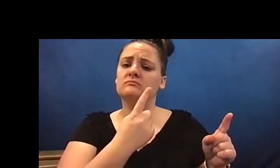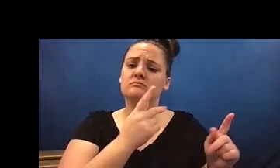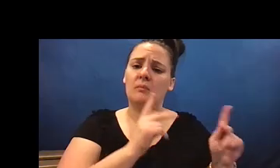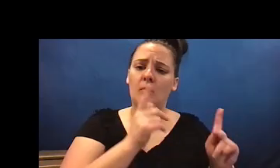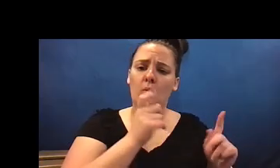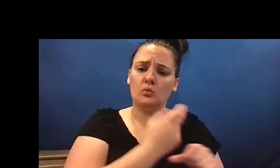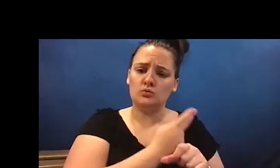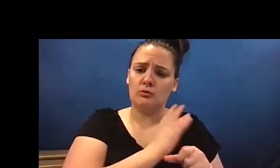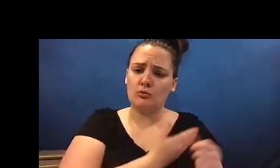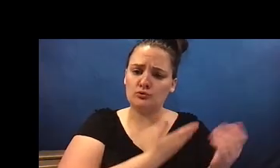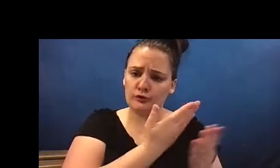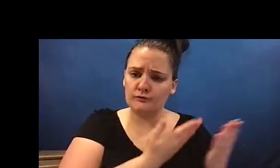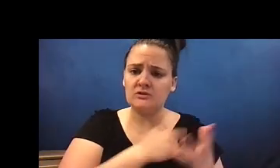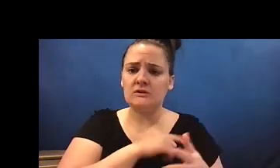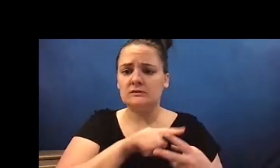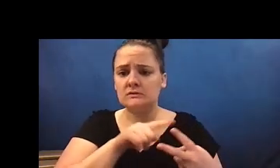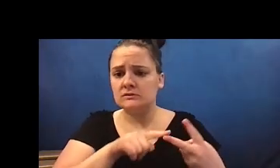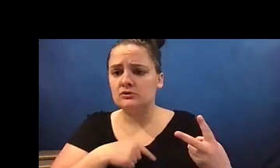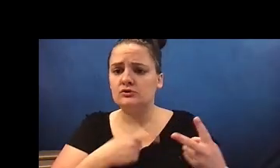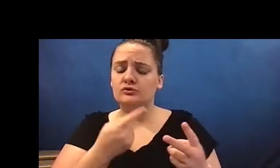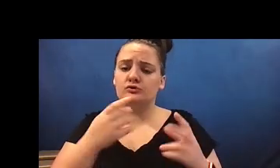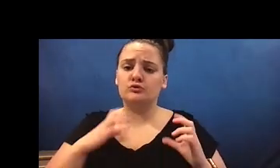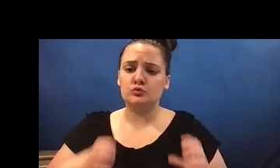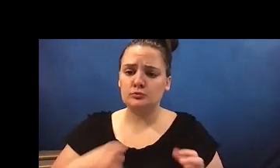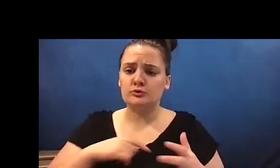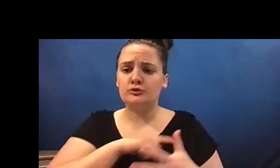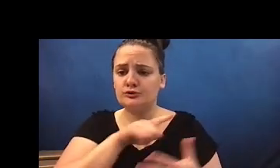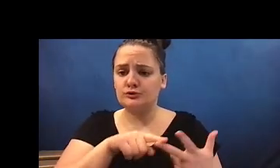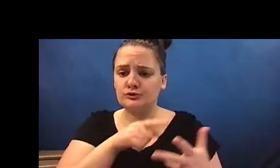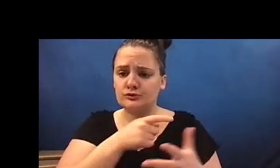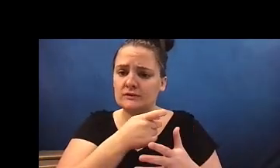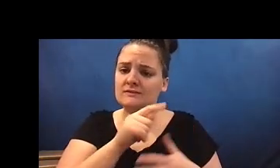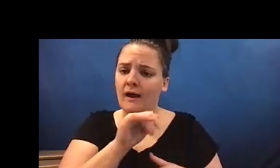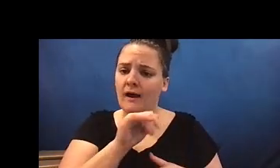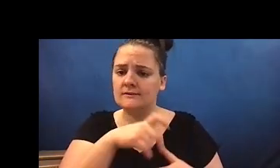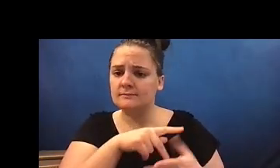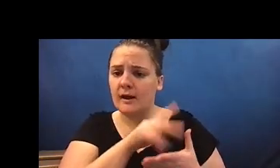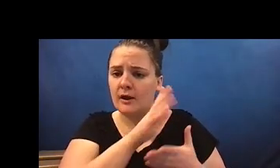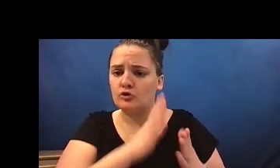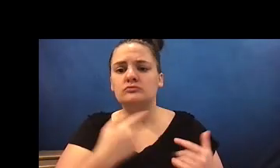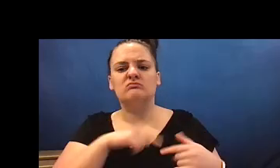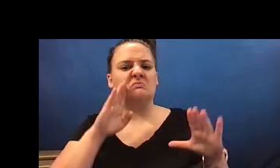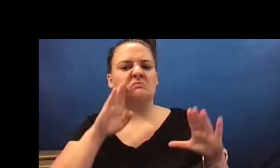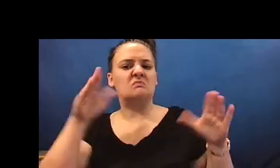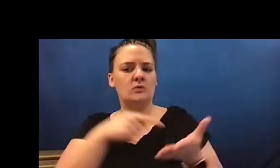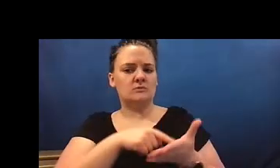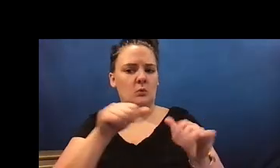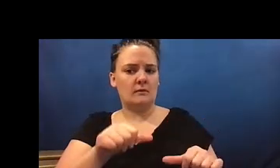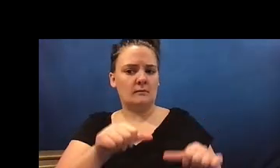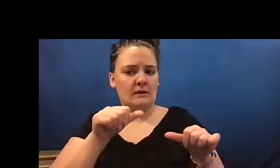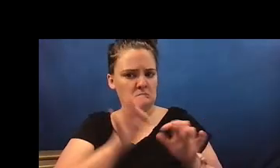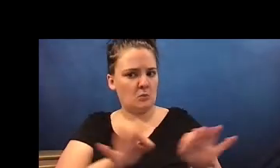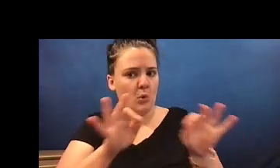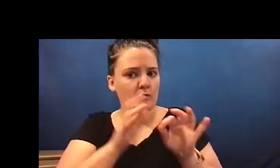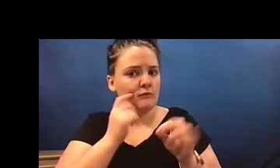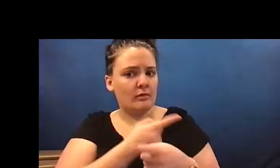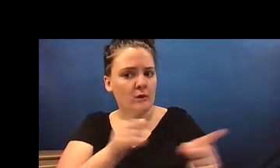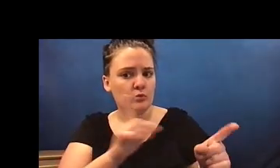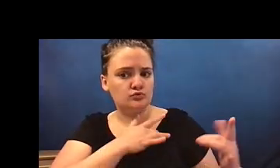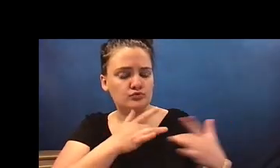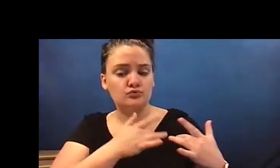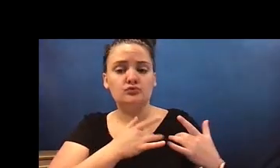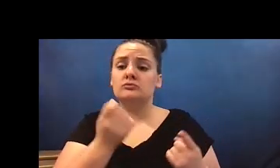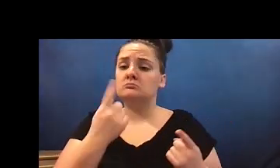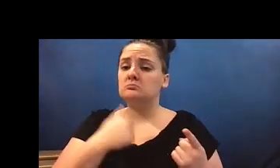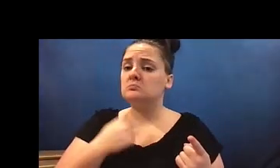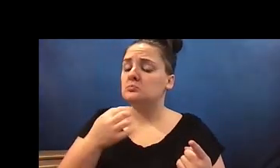employers and taxpayers. In what areas are you focused on affordability to the betterment of those critical stakeholders now, and maybe what are you